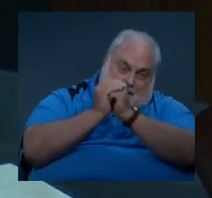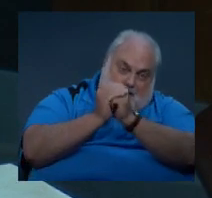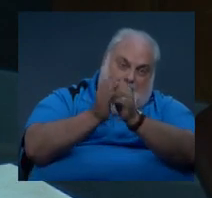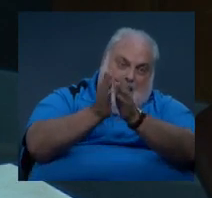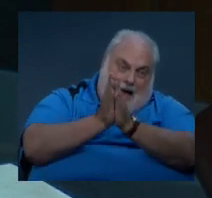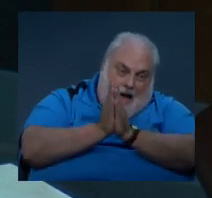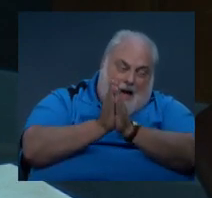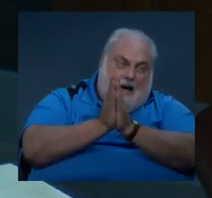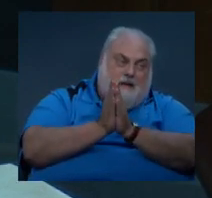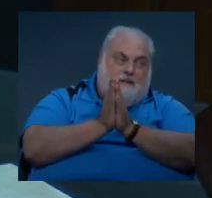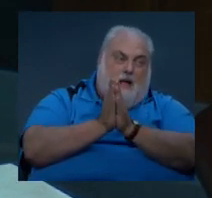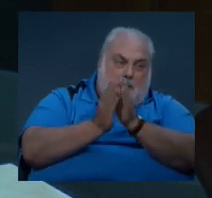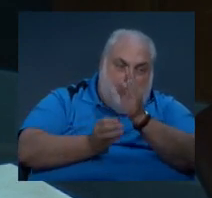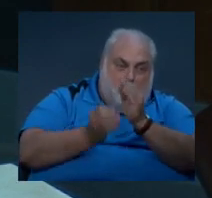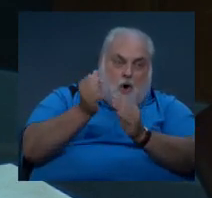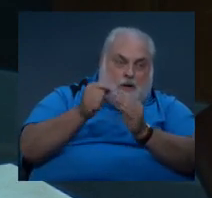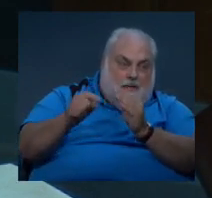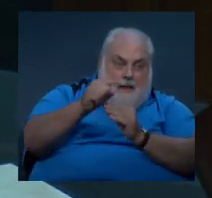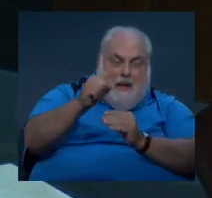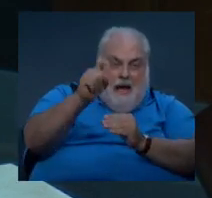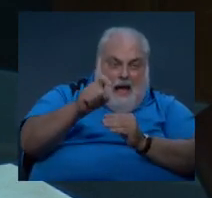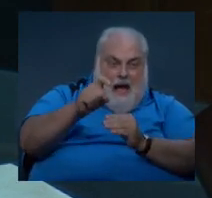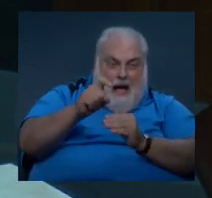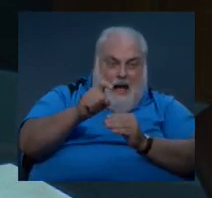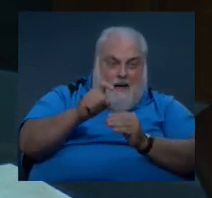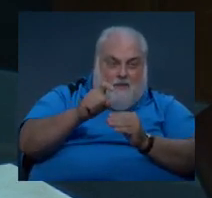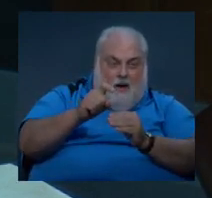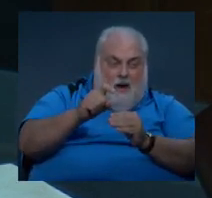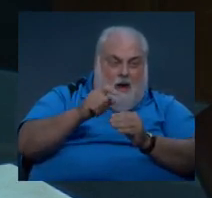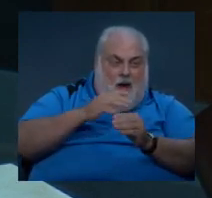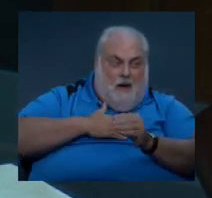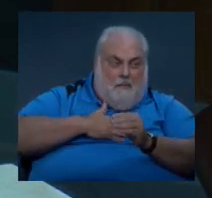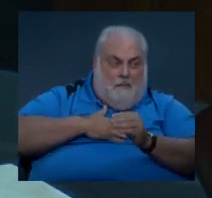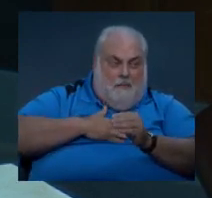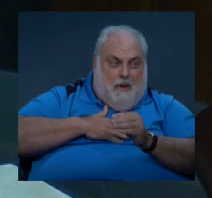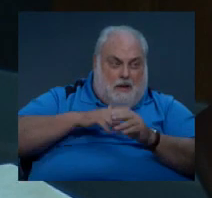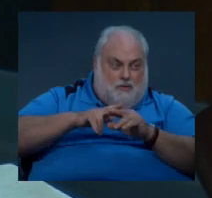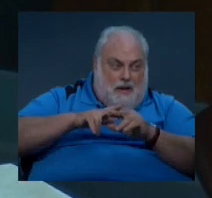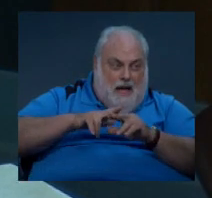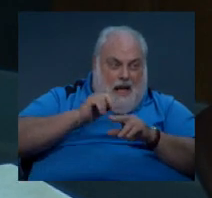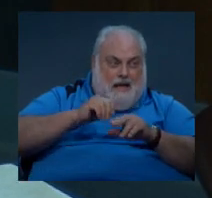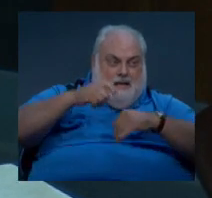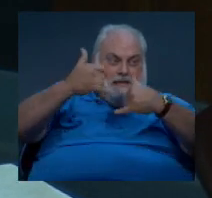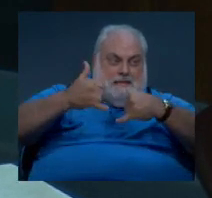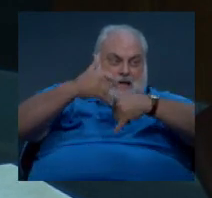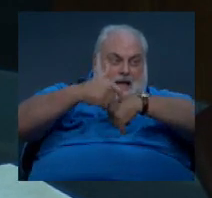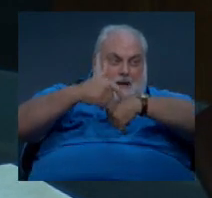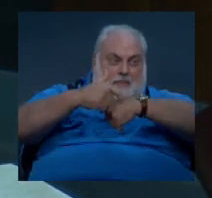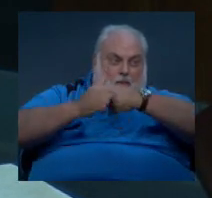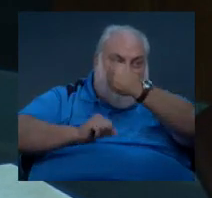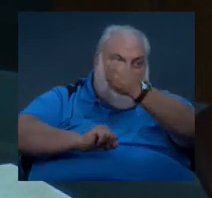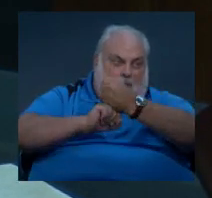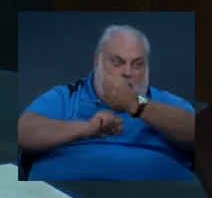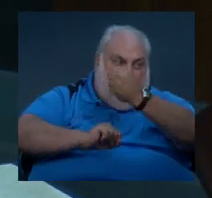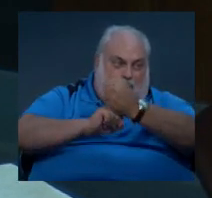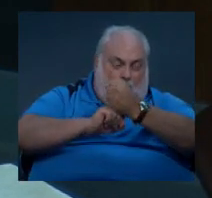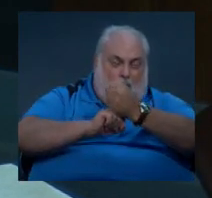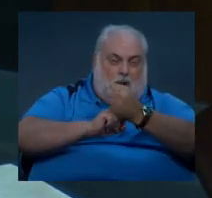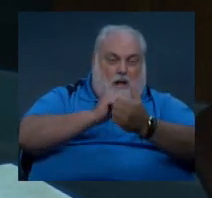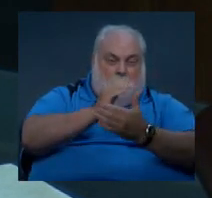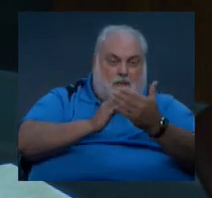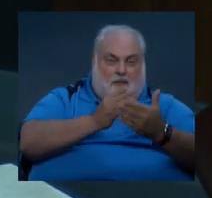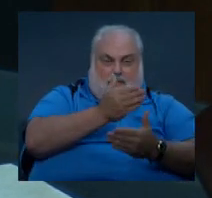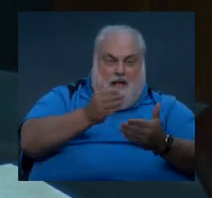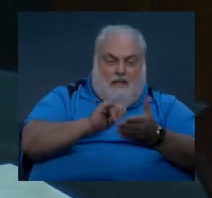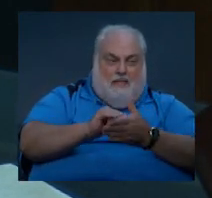asked, the majority of them, I have to get on my color train. They're black. And it's time that we support some of the things